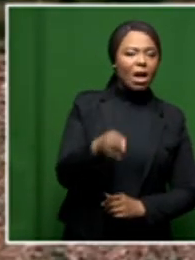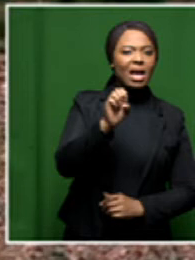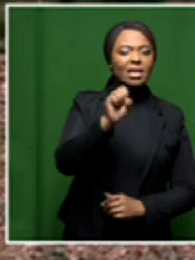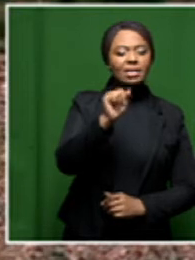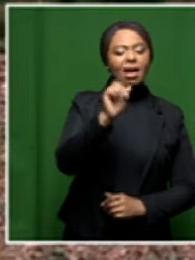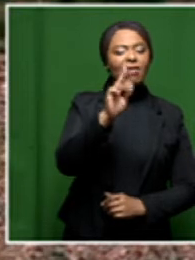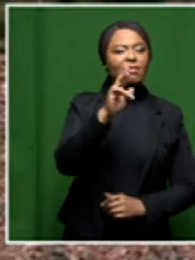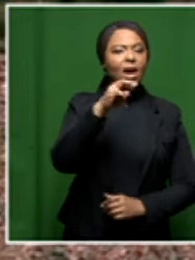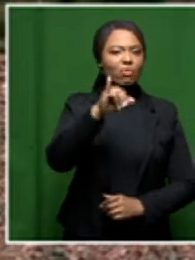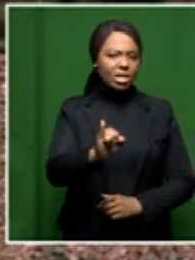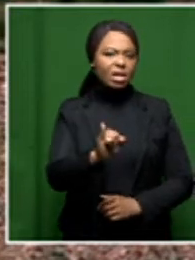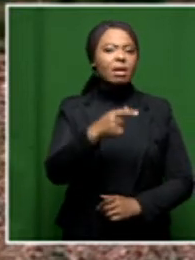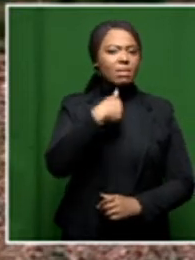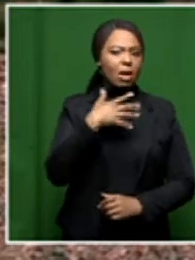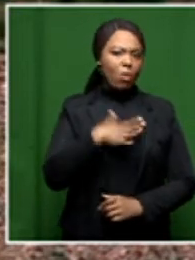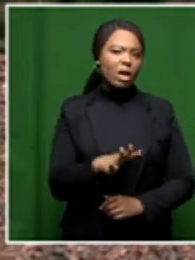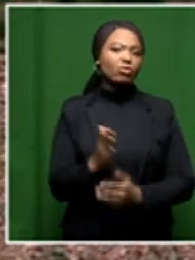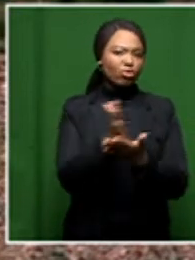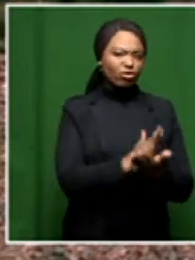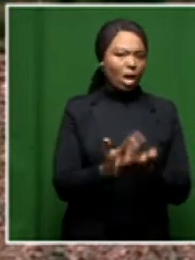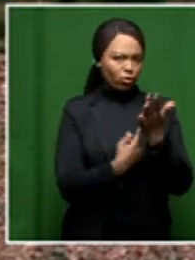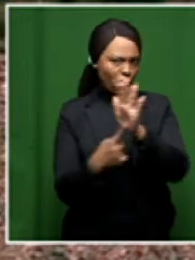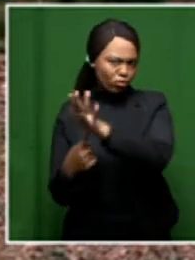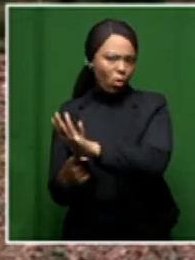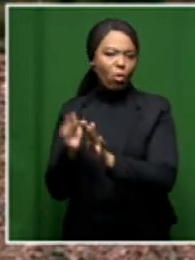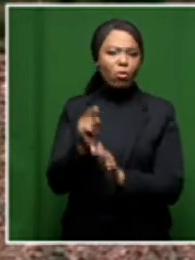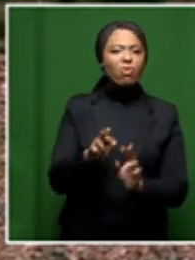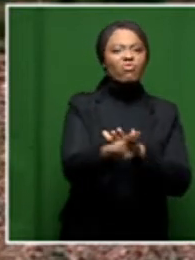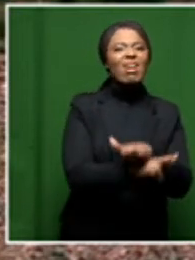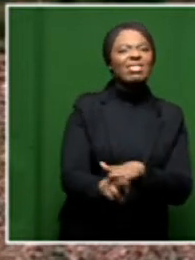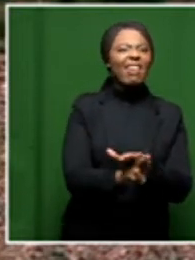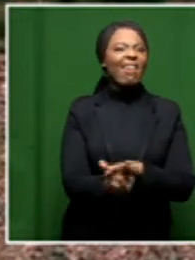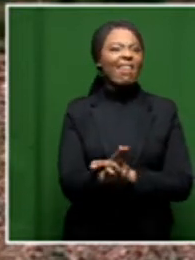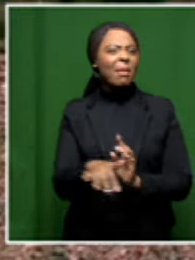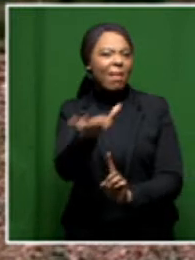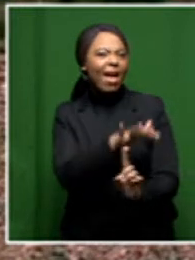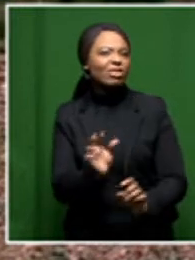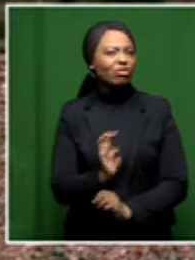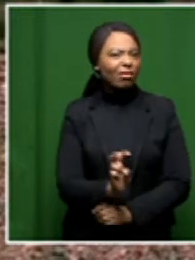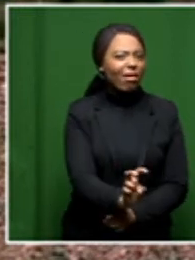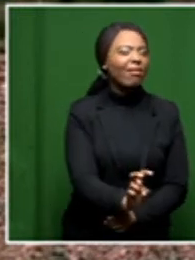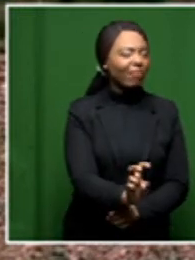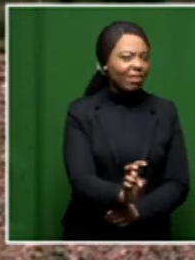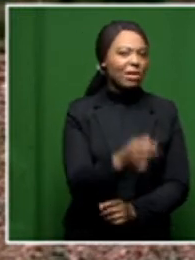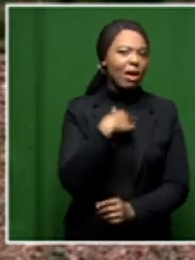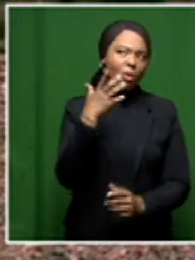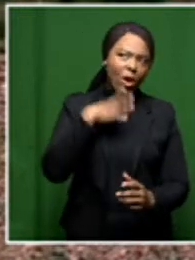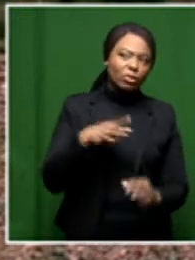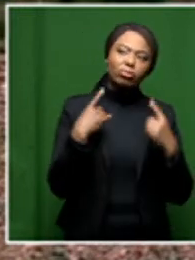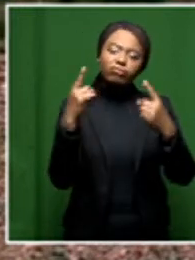to share this with people, share the area, share the region. You know, I wanted to get it out there. And